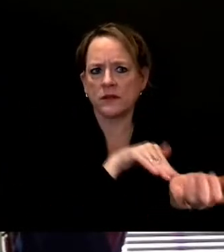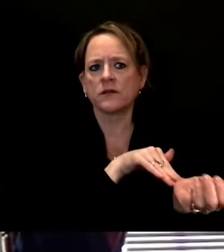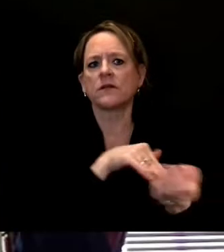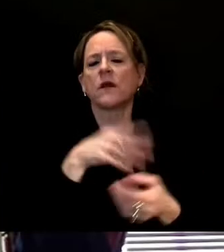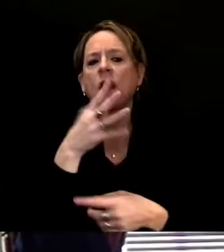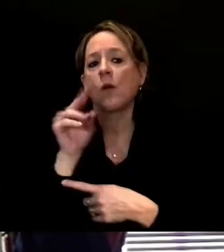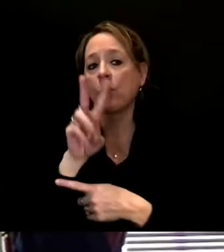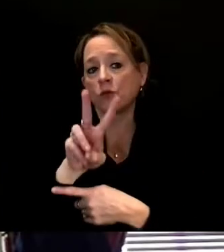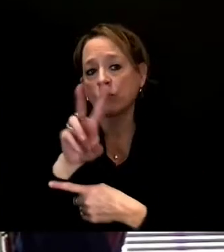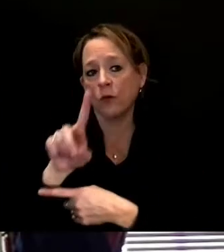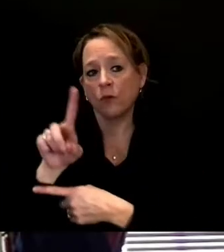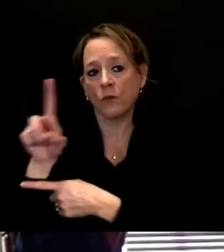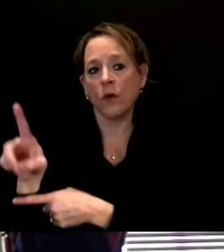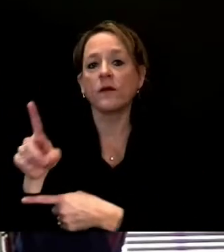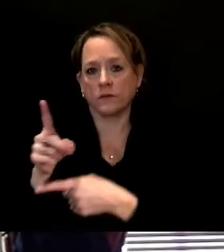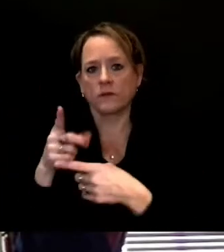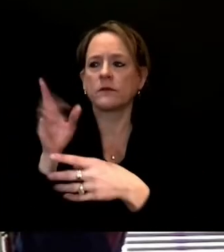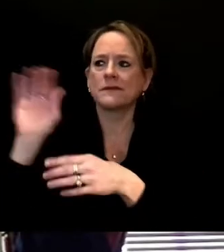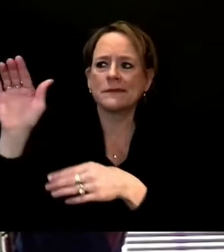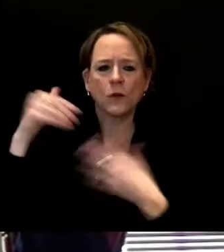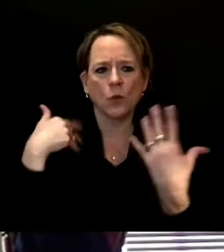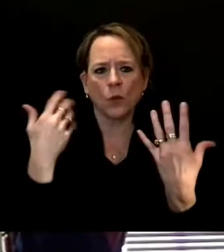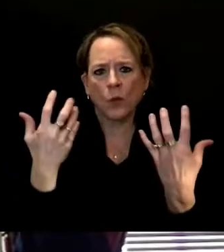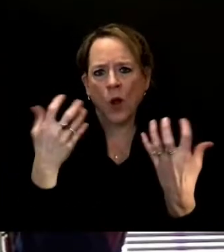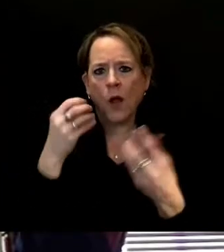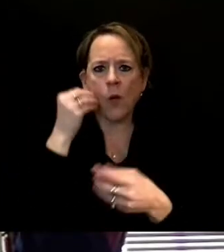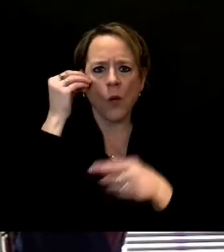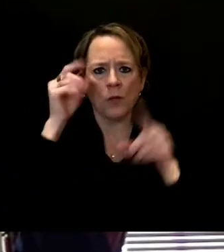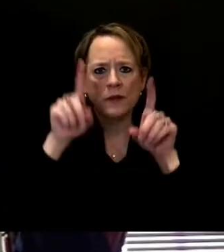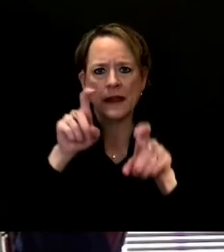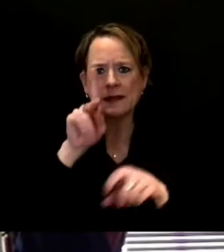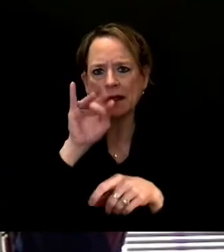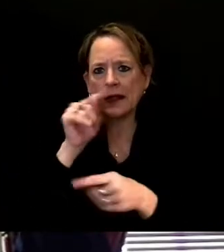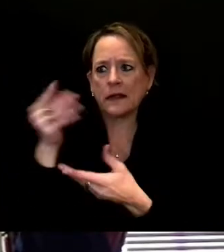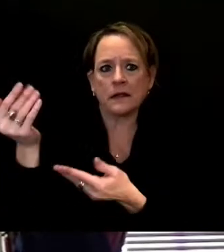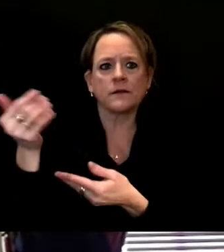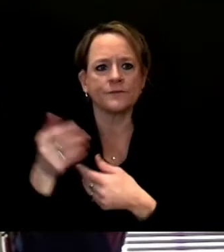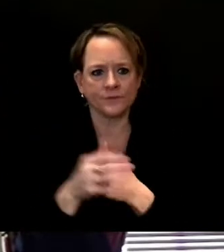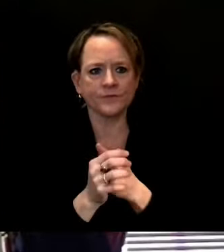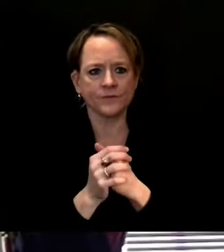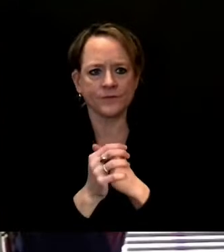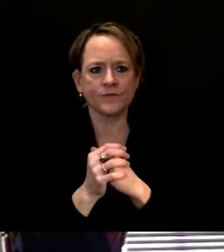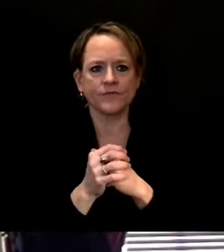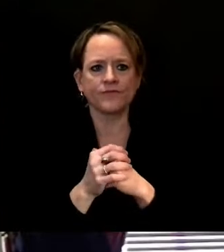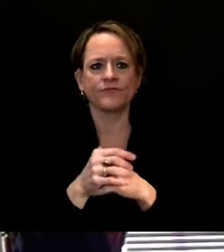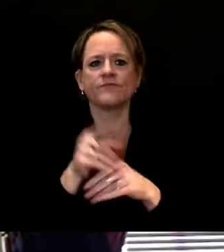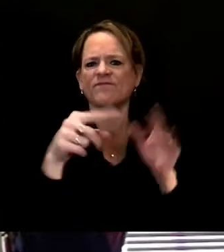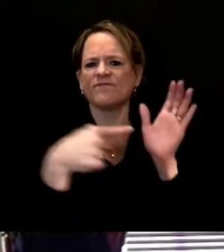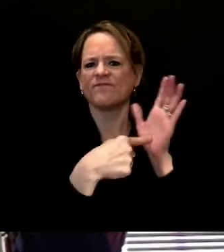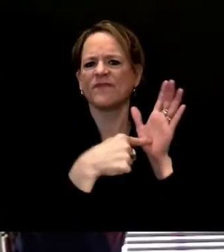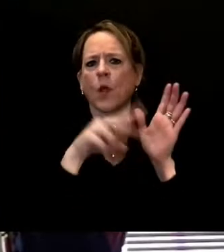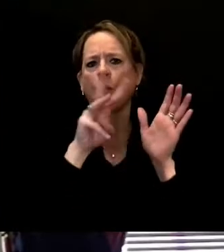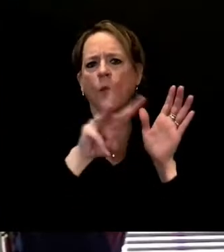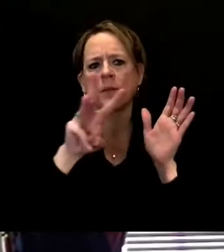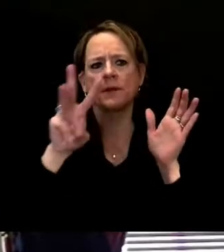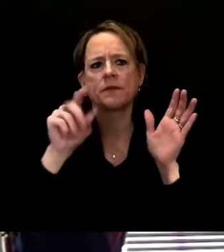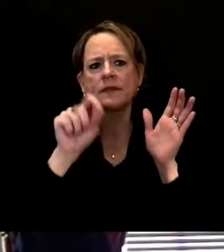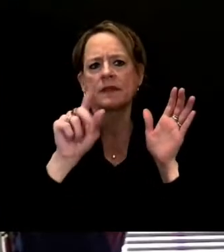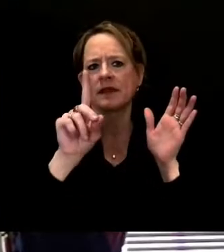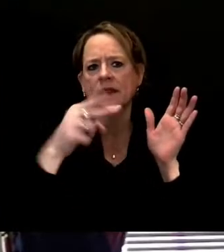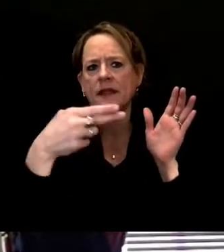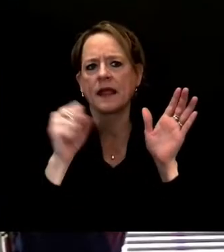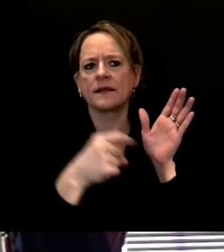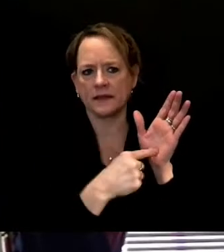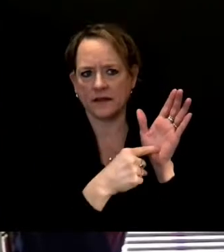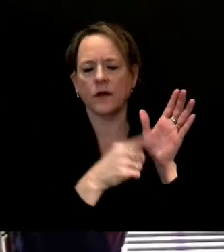going to the DHS website, finding a testing option near you. Finally, you can help our healthcare